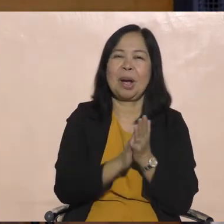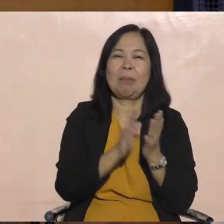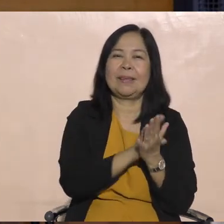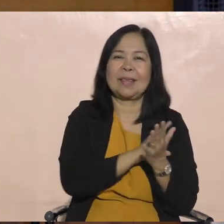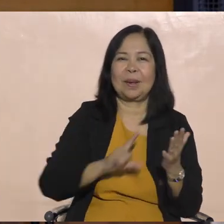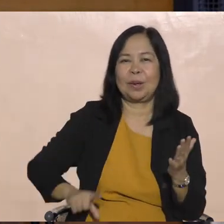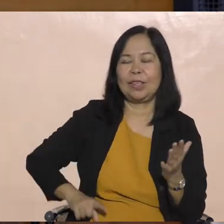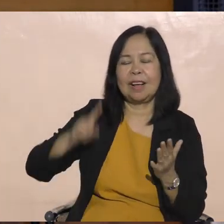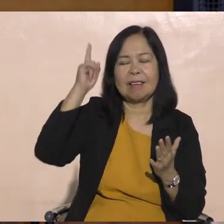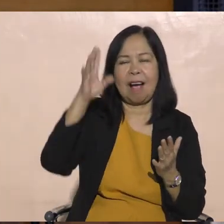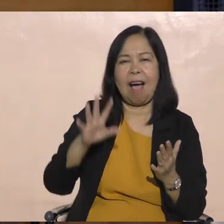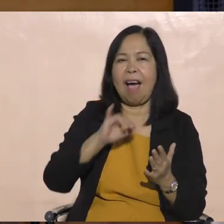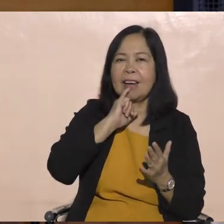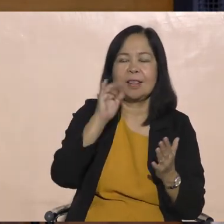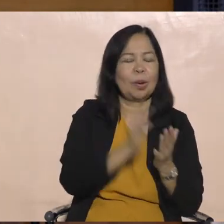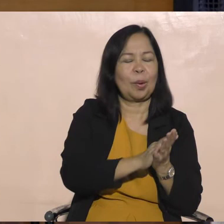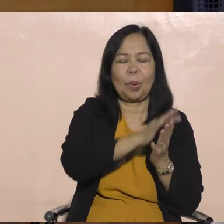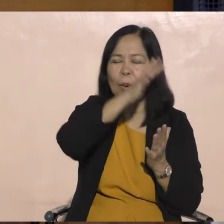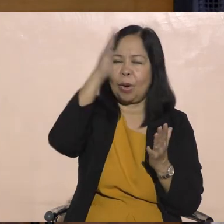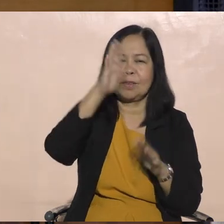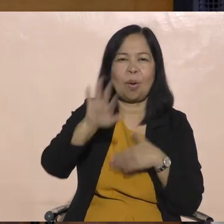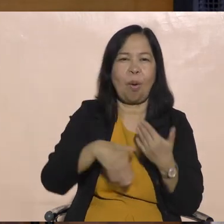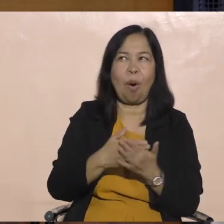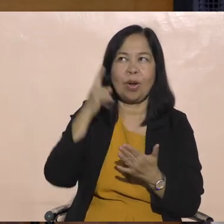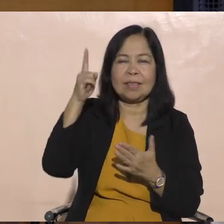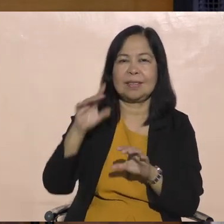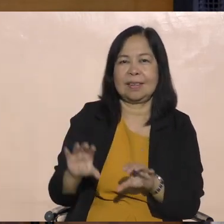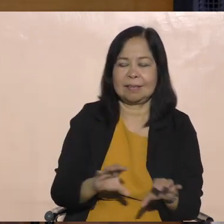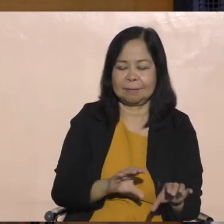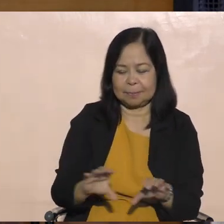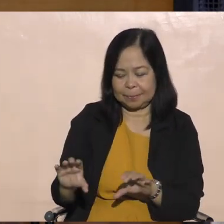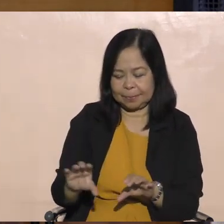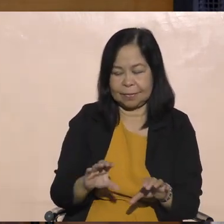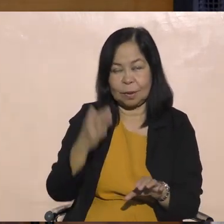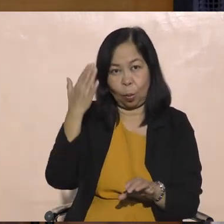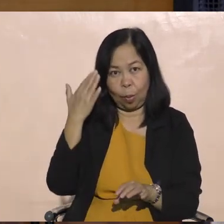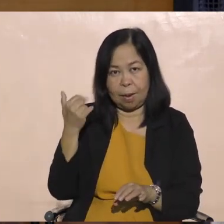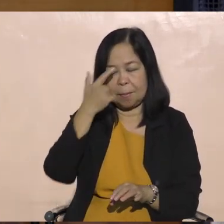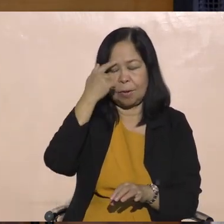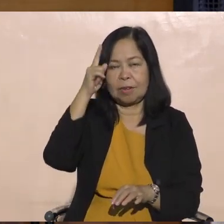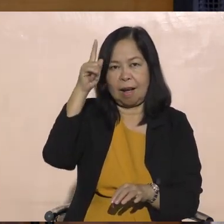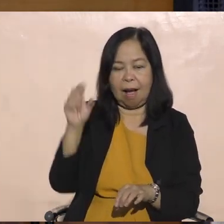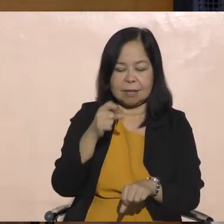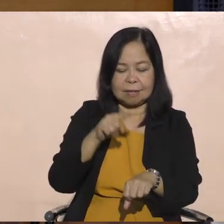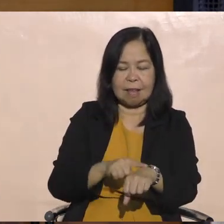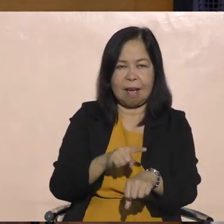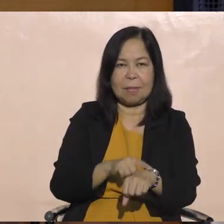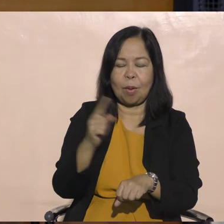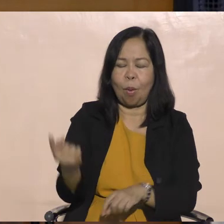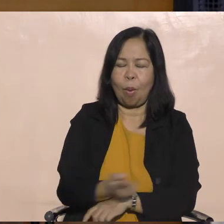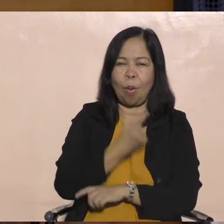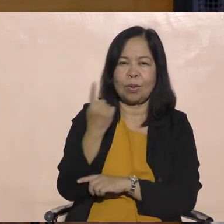Dalaygo ng Diyos. God is glorious in all He does. Why? Because God's timing